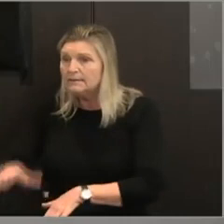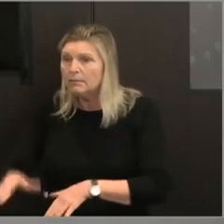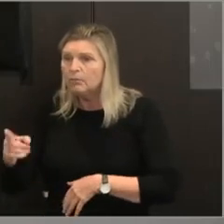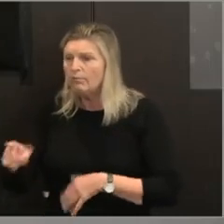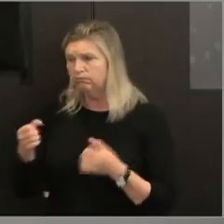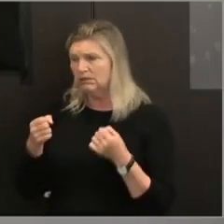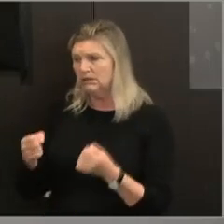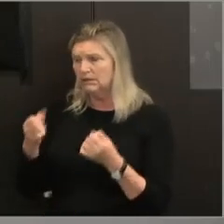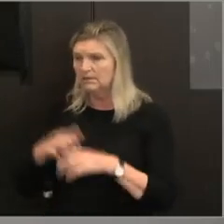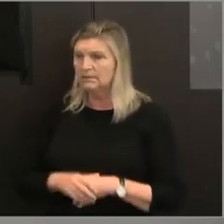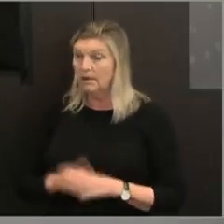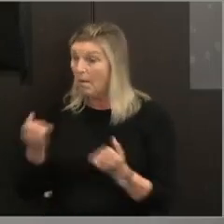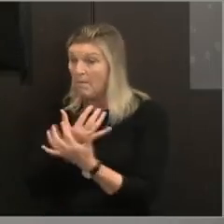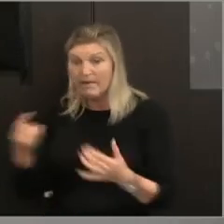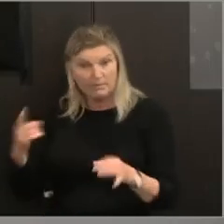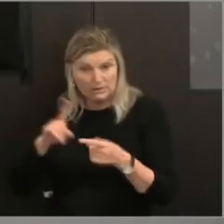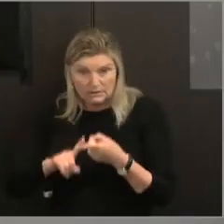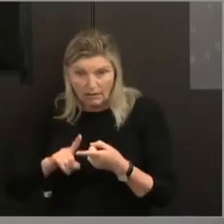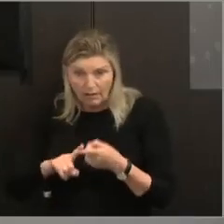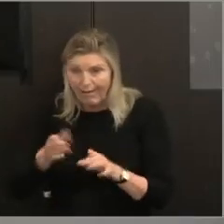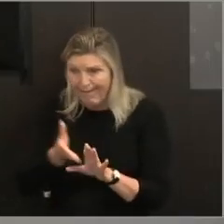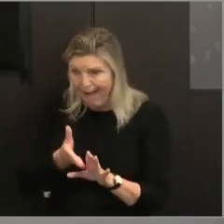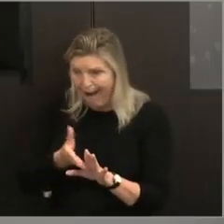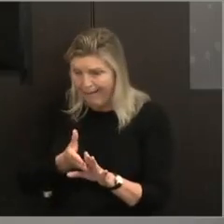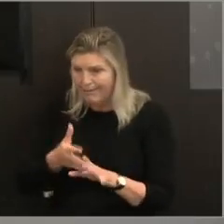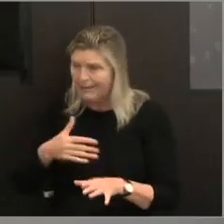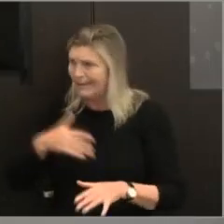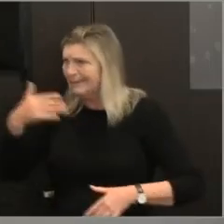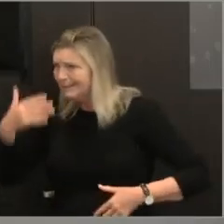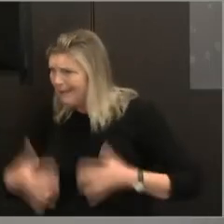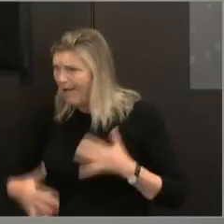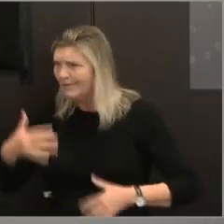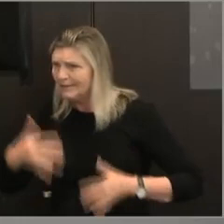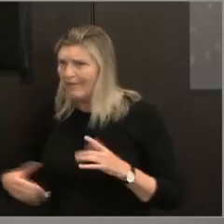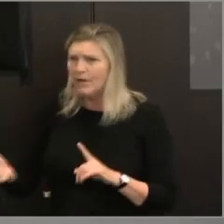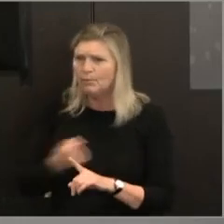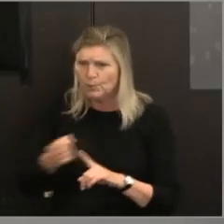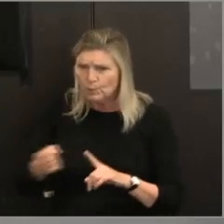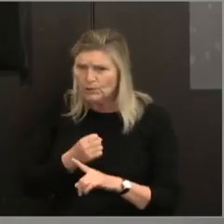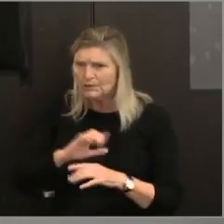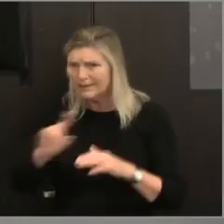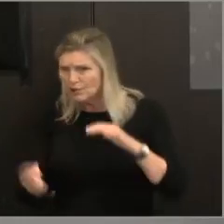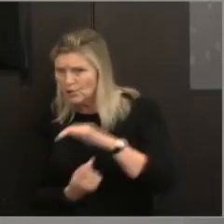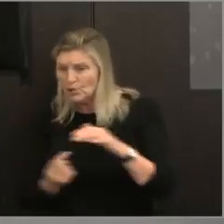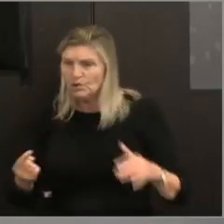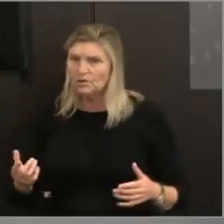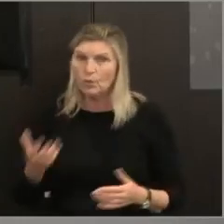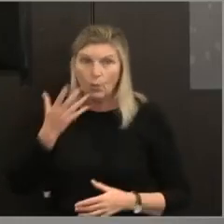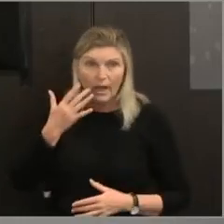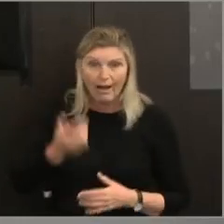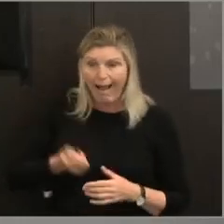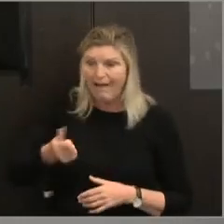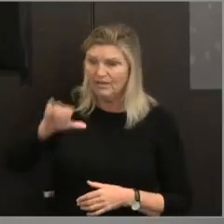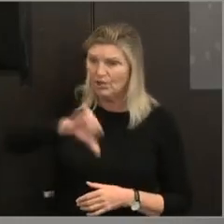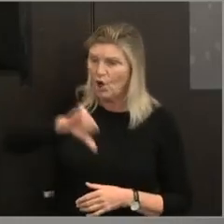them are still comparatively young and suffered abuse in institutions after 1999. It was